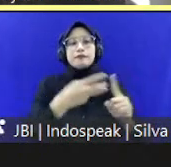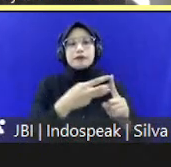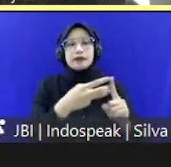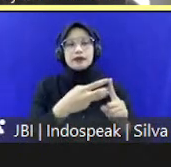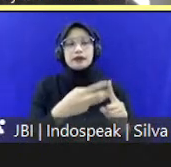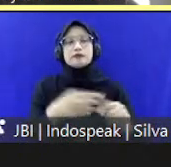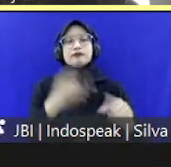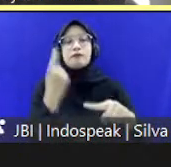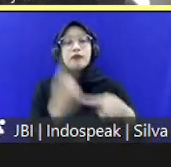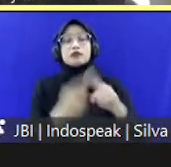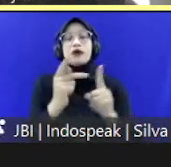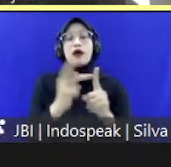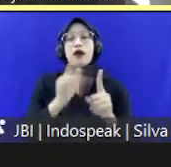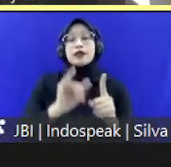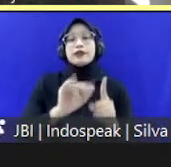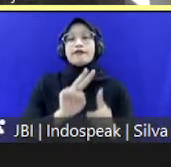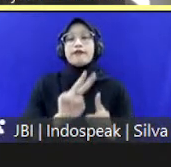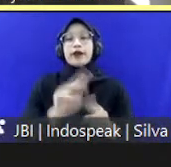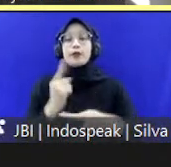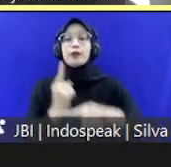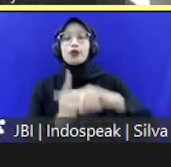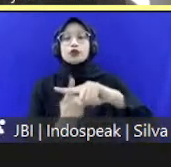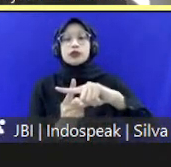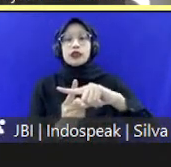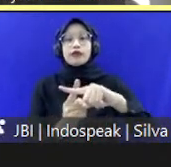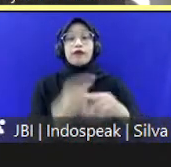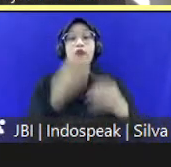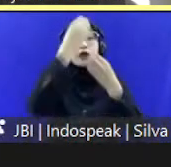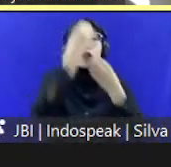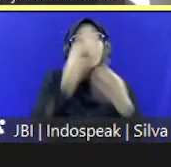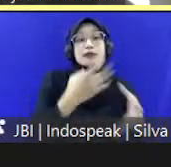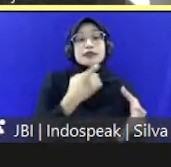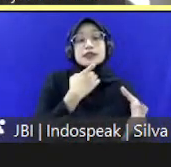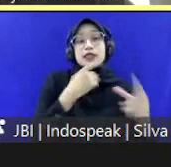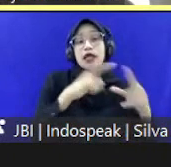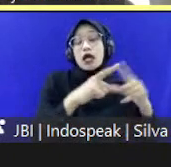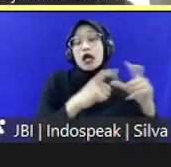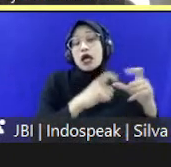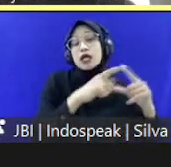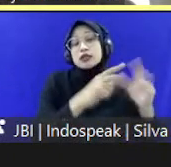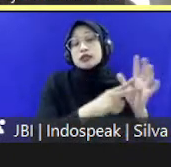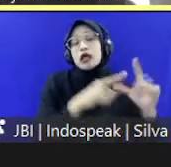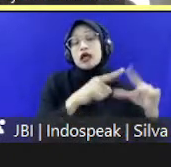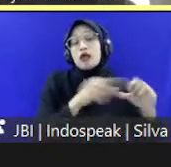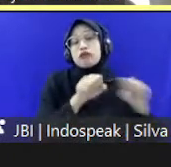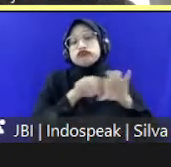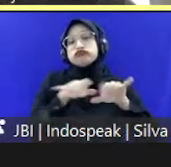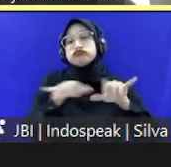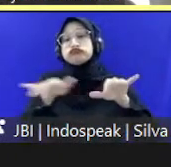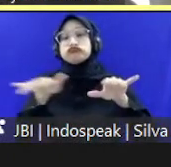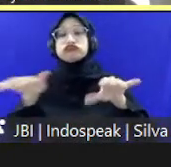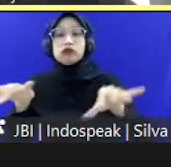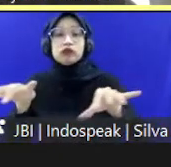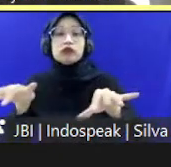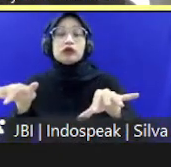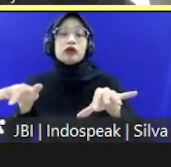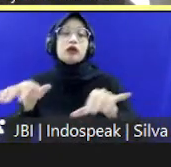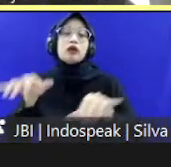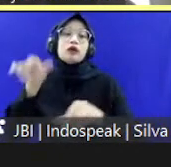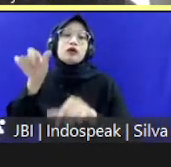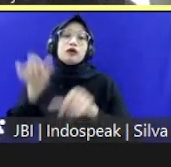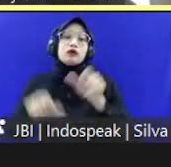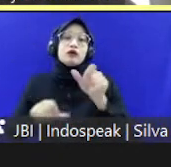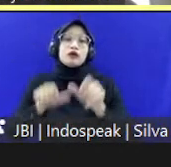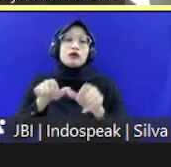positive. This information spread quickly. Every staff member at the Health Office and AIDS Control Commission learned about her